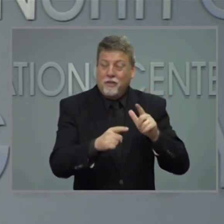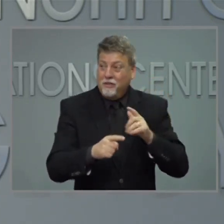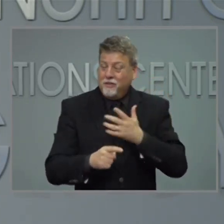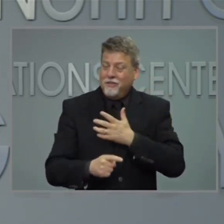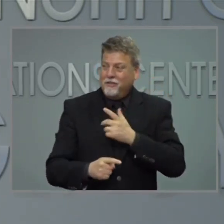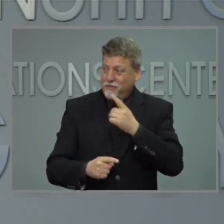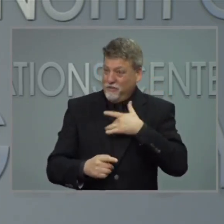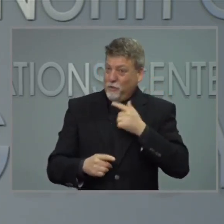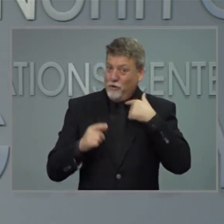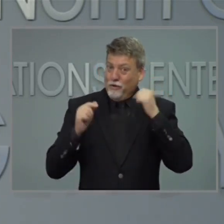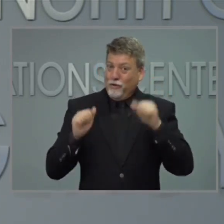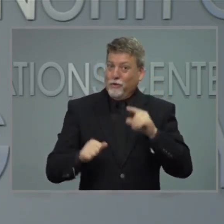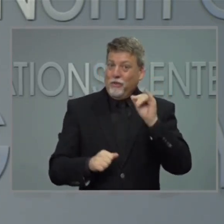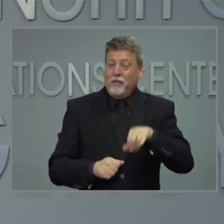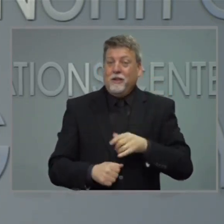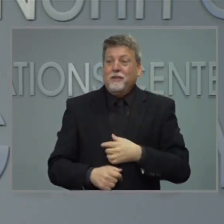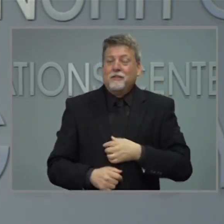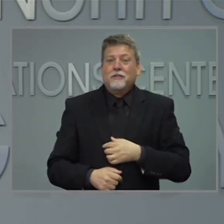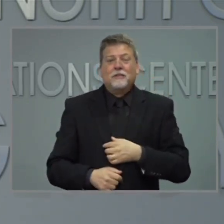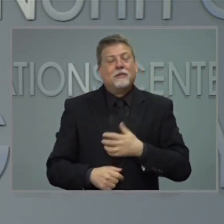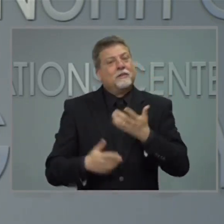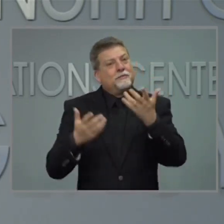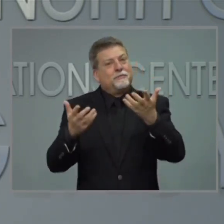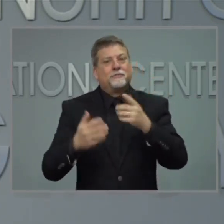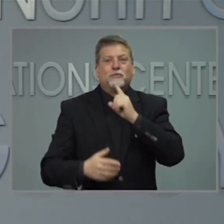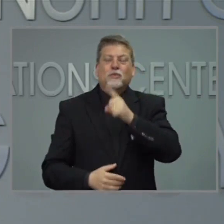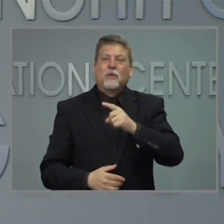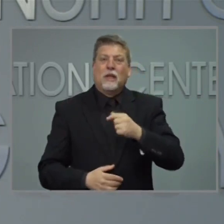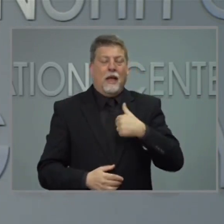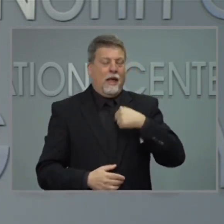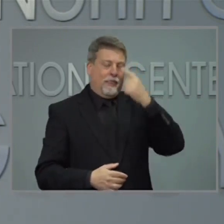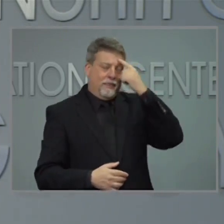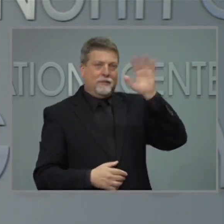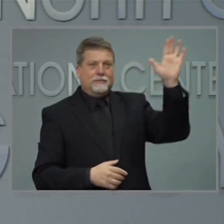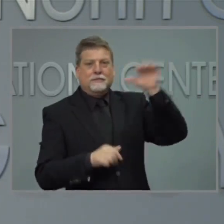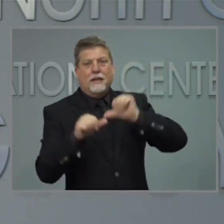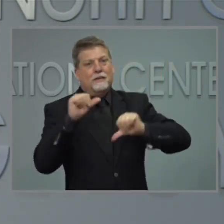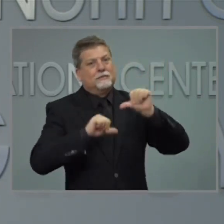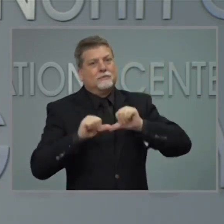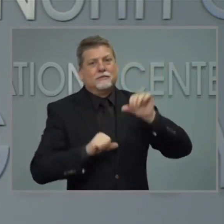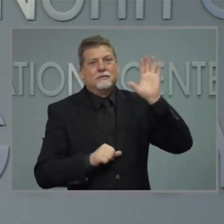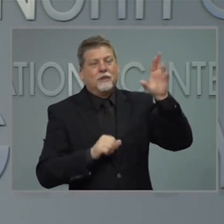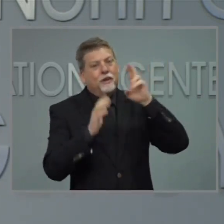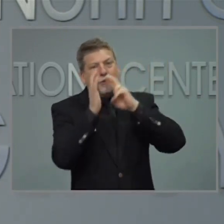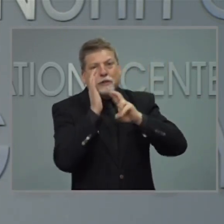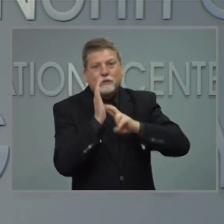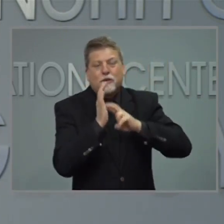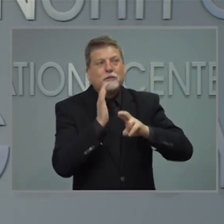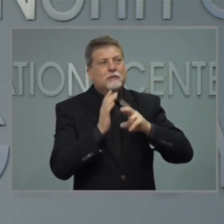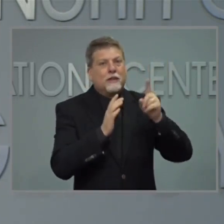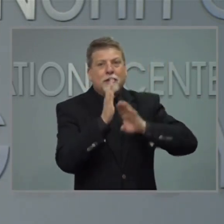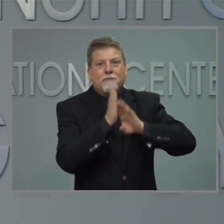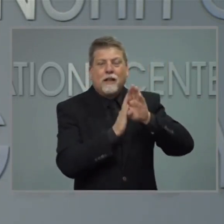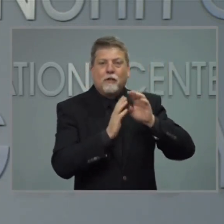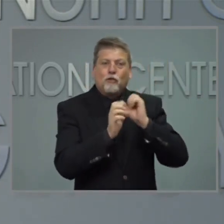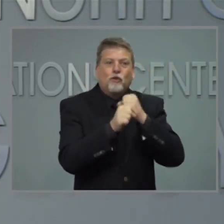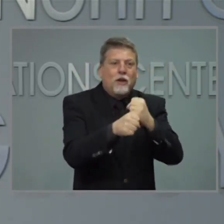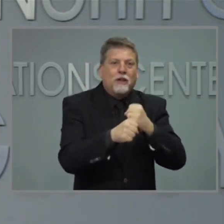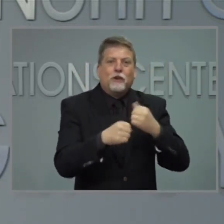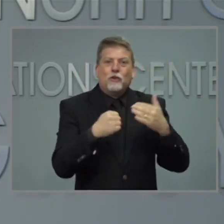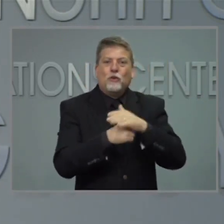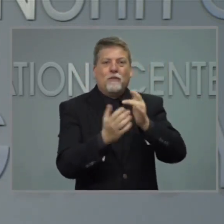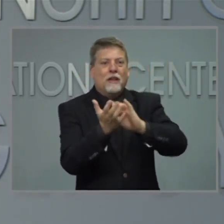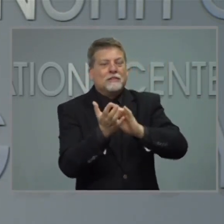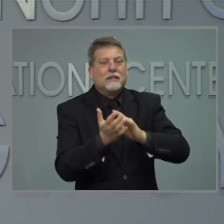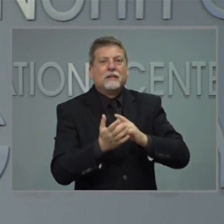trail of research and development of vaccines and the way they have been pushed out across the country